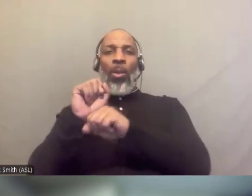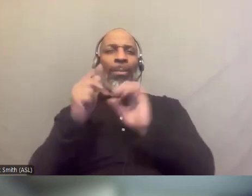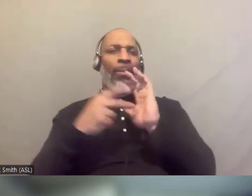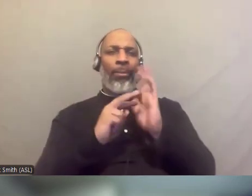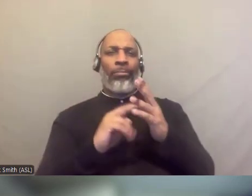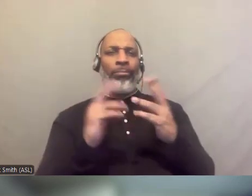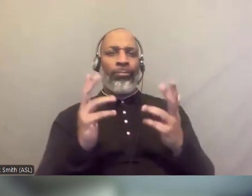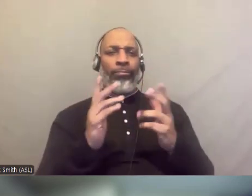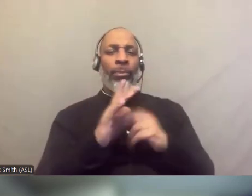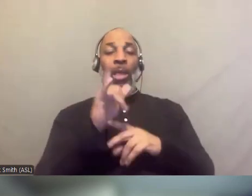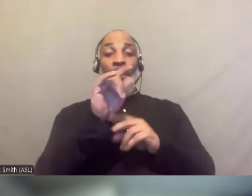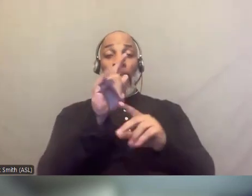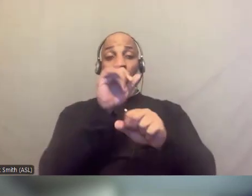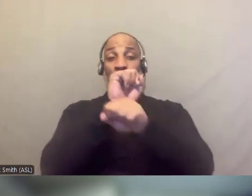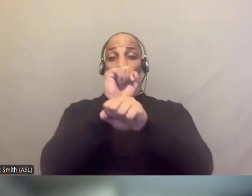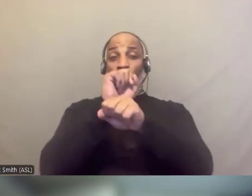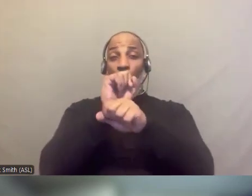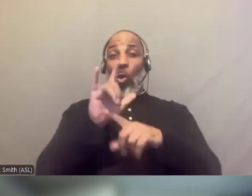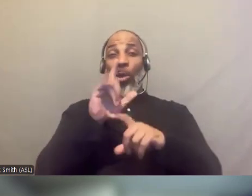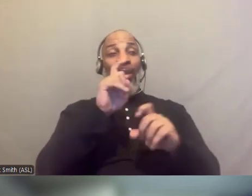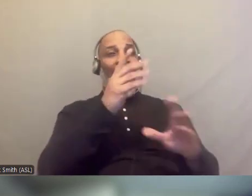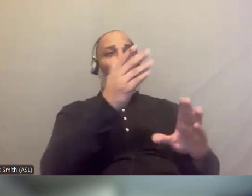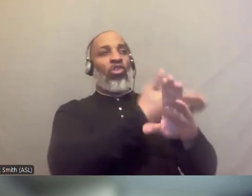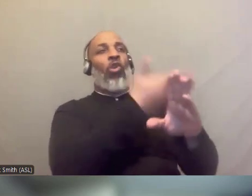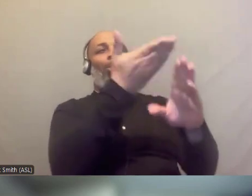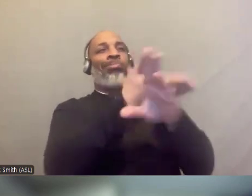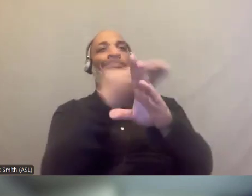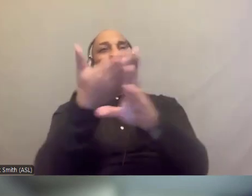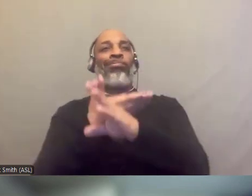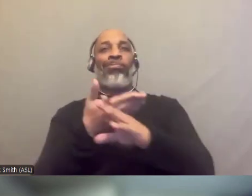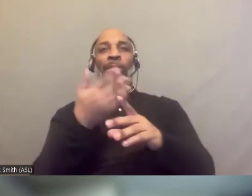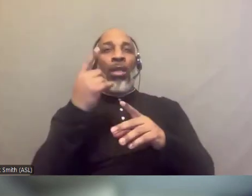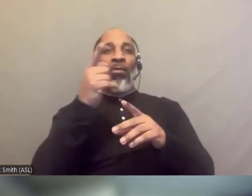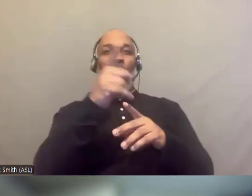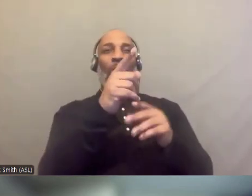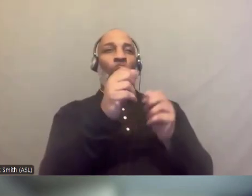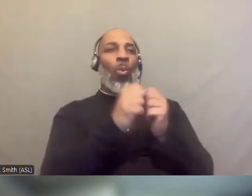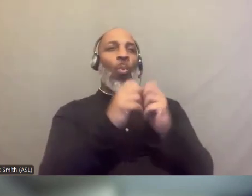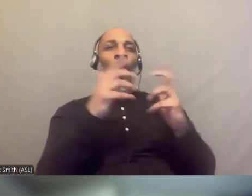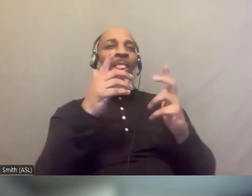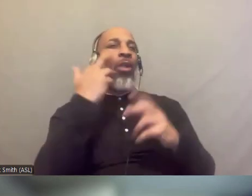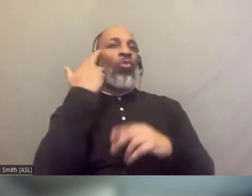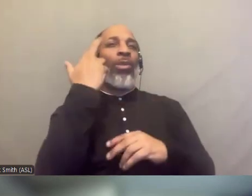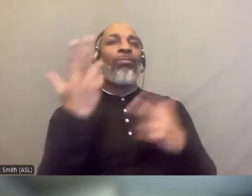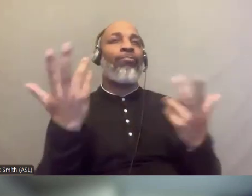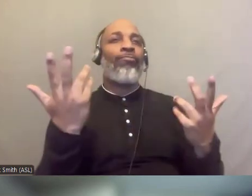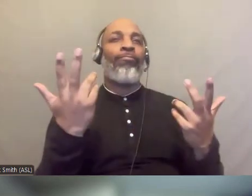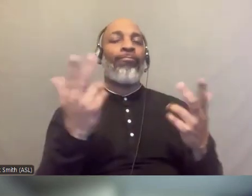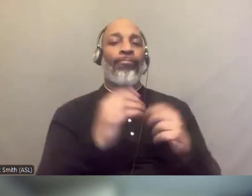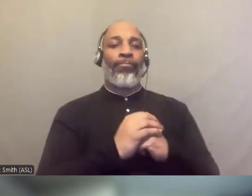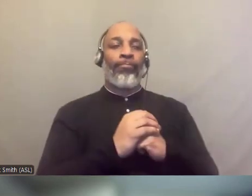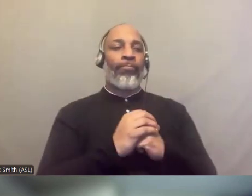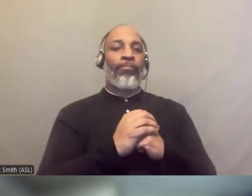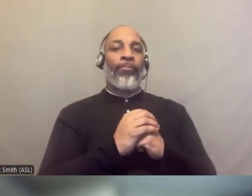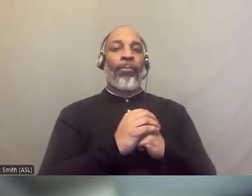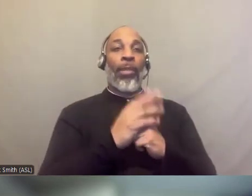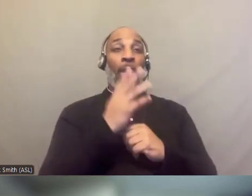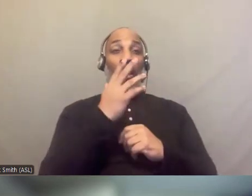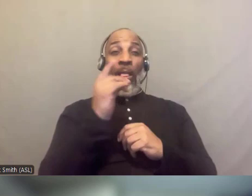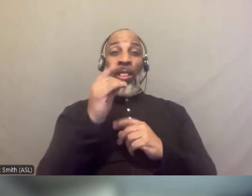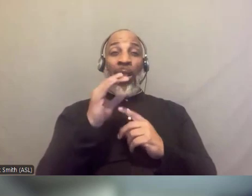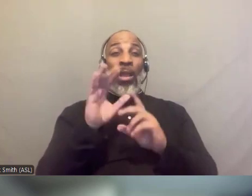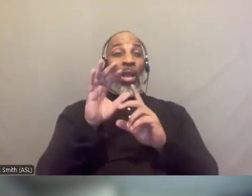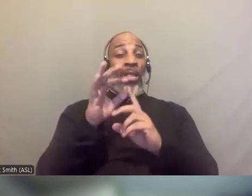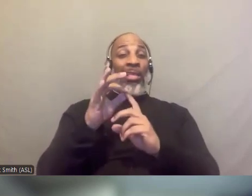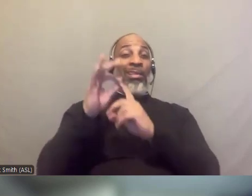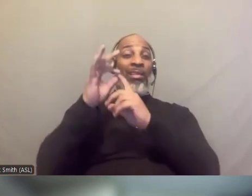that employers can terminate the employee without cause. And the exception to that